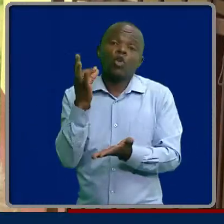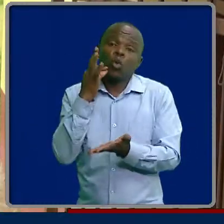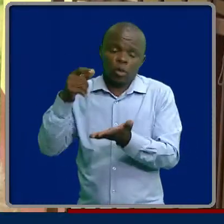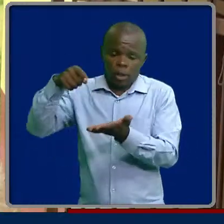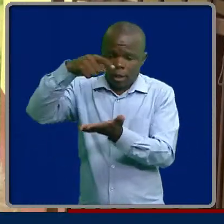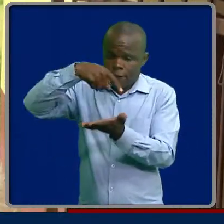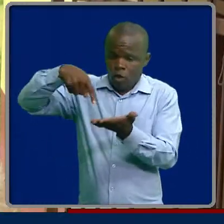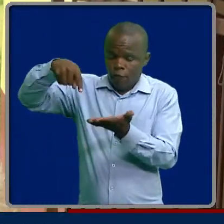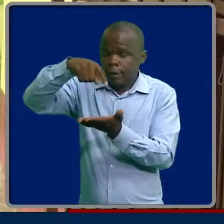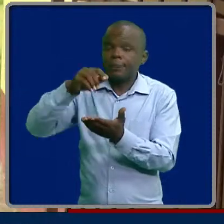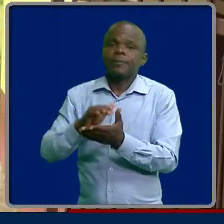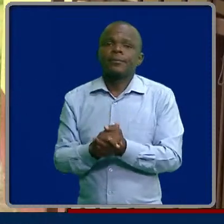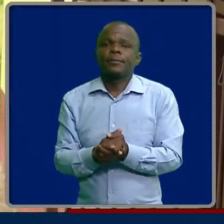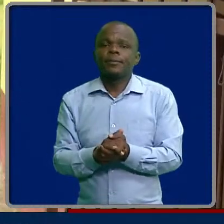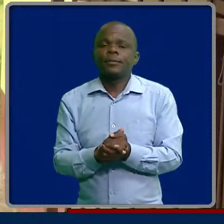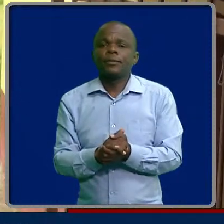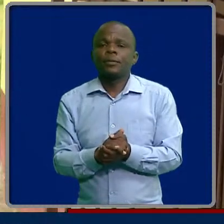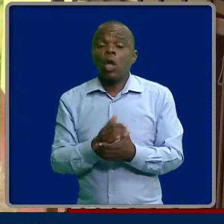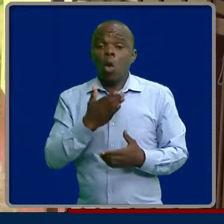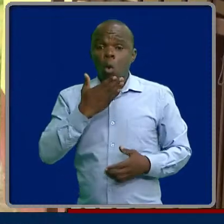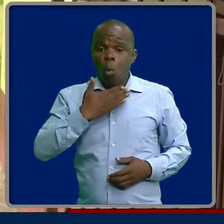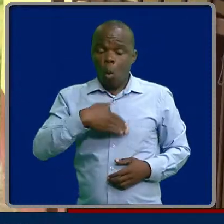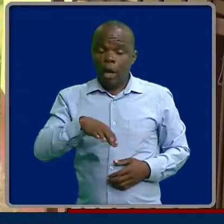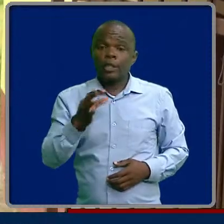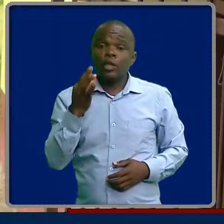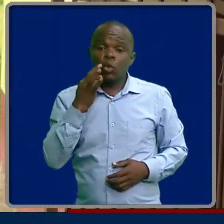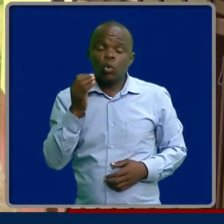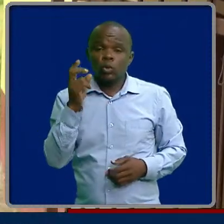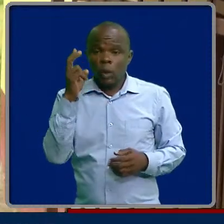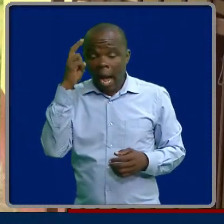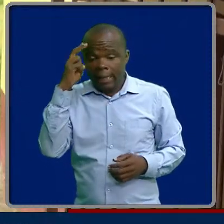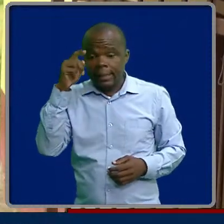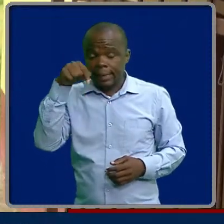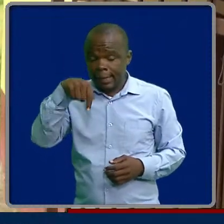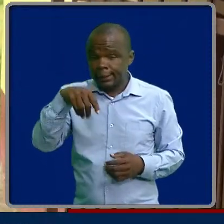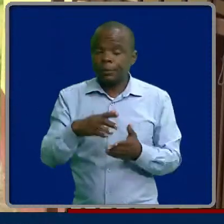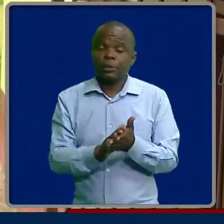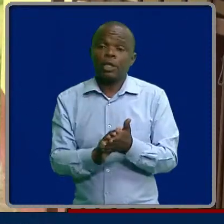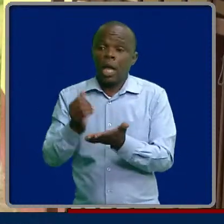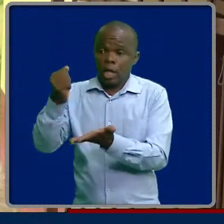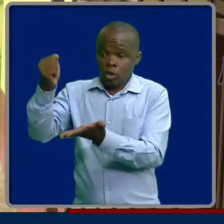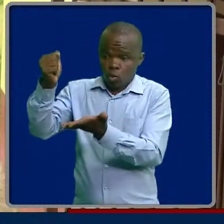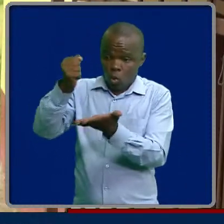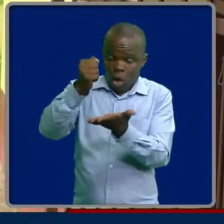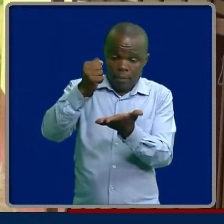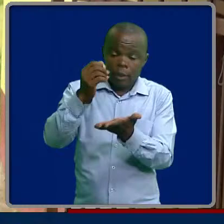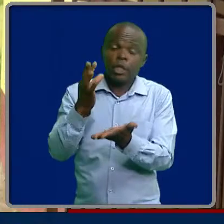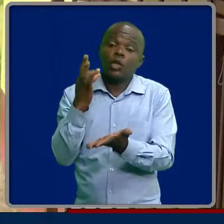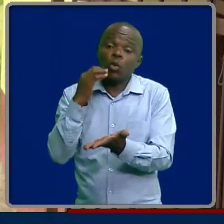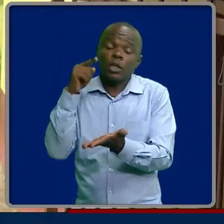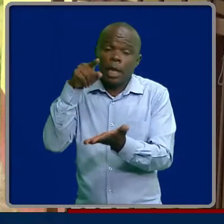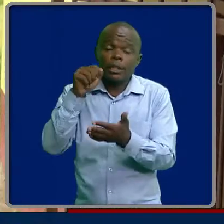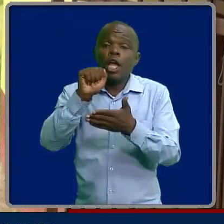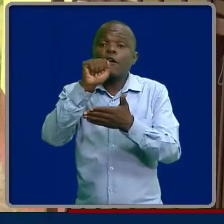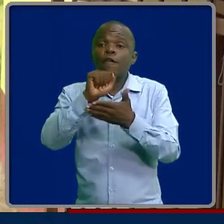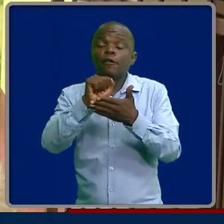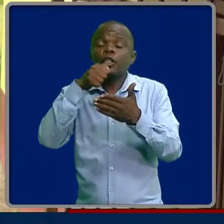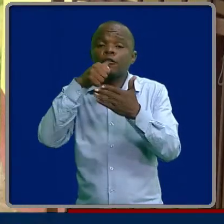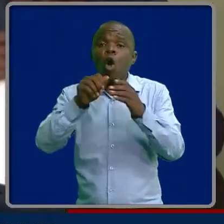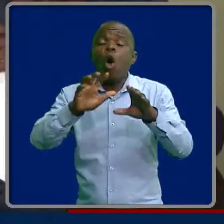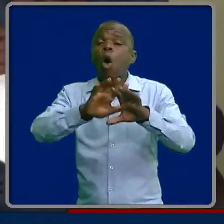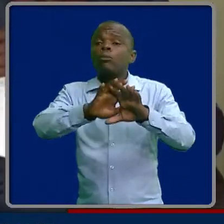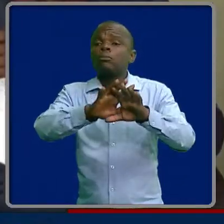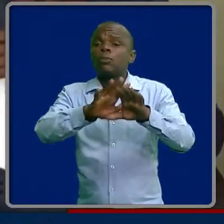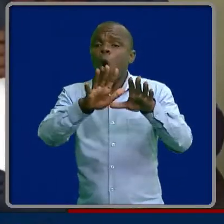ngemathuba lavelela insha lele emadolobheni. Mazia highlights that many youth struggle to access business funding due to lack